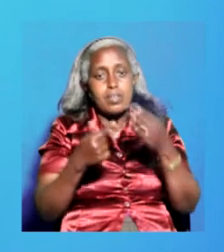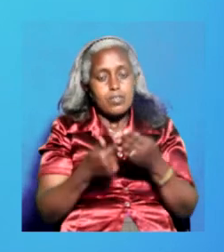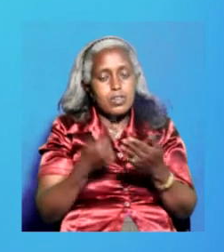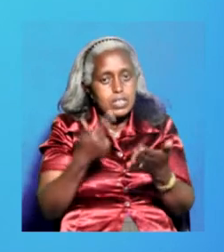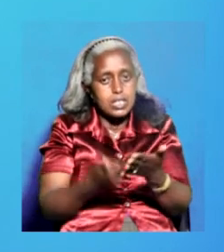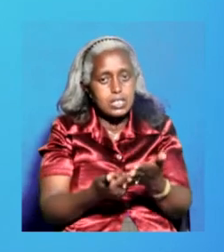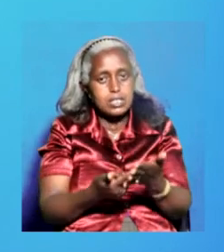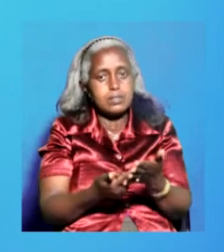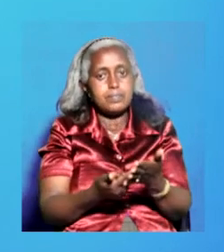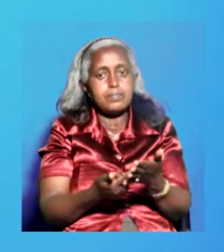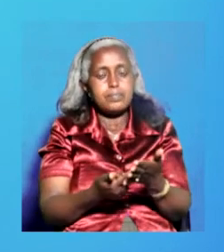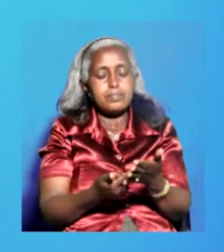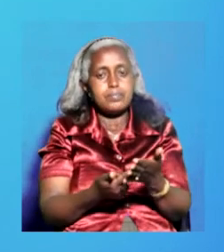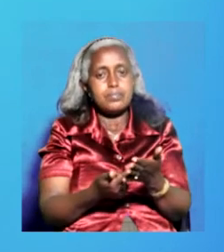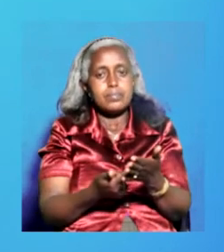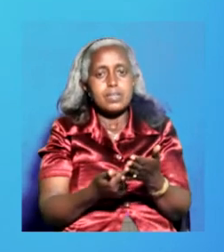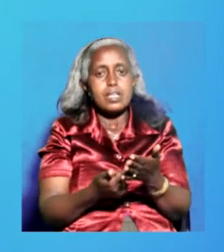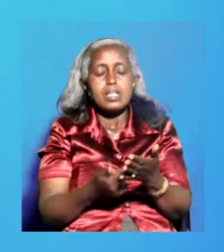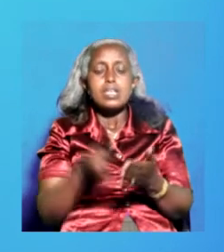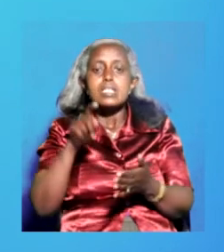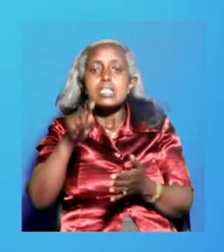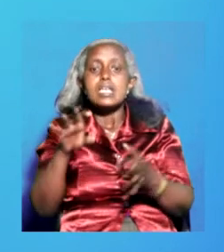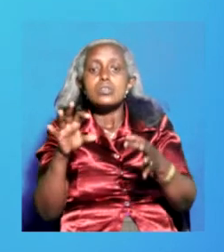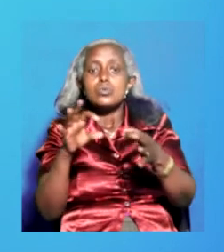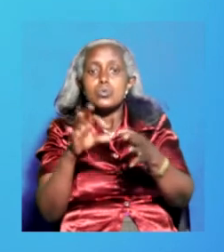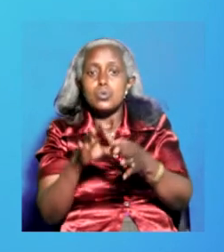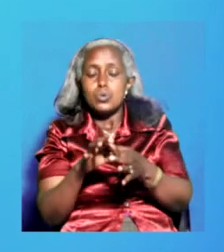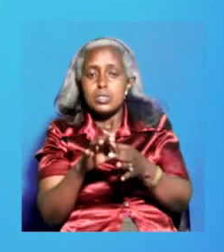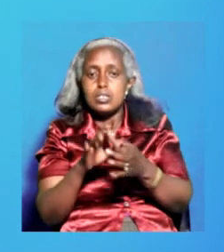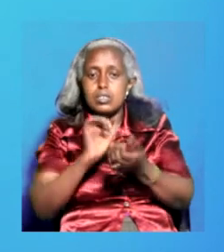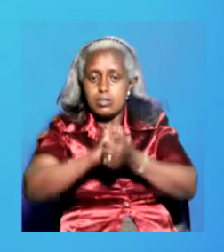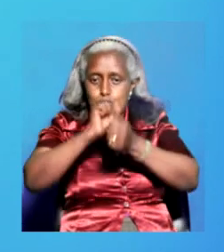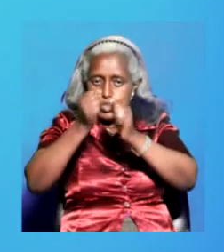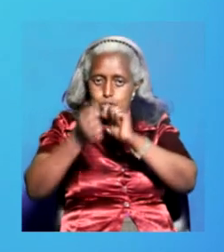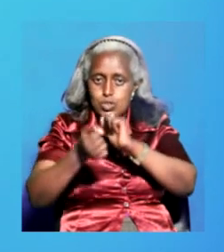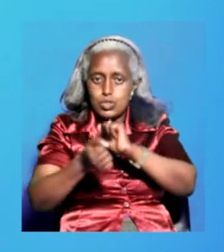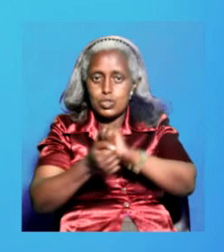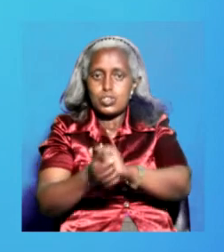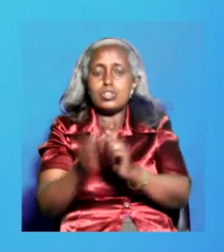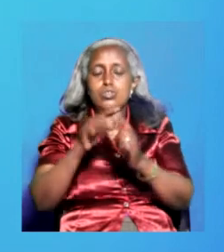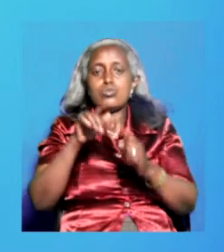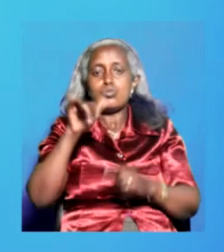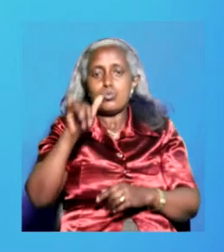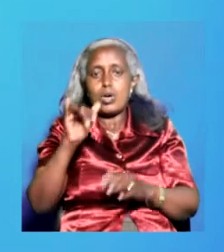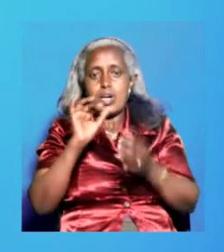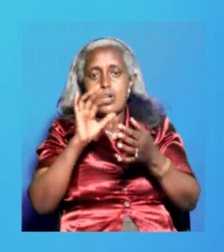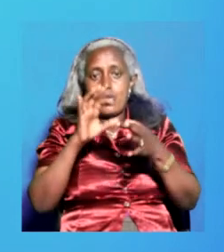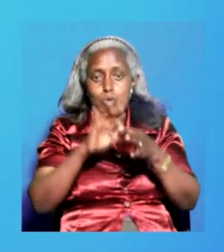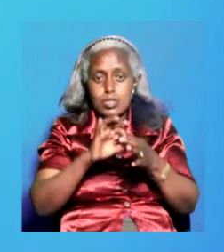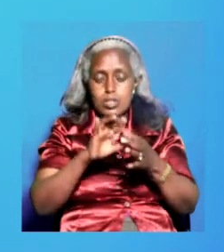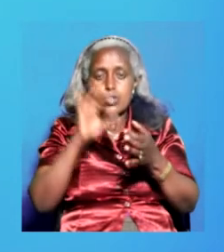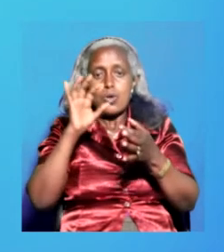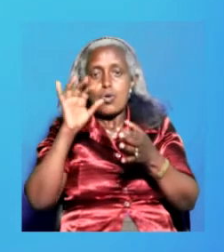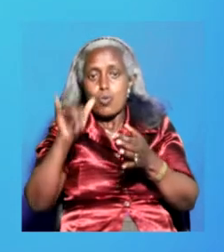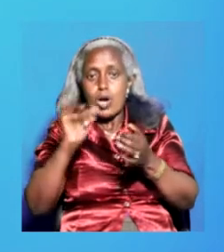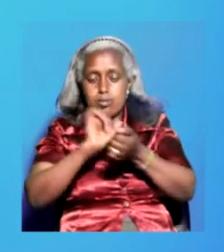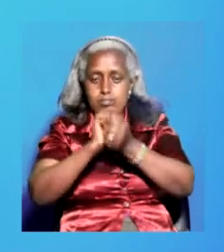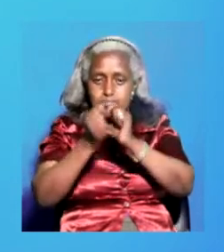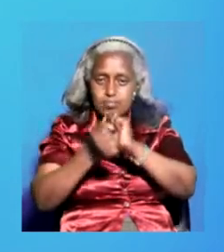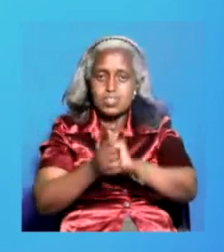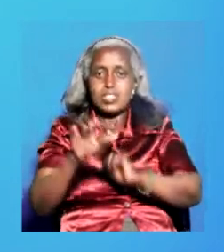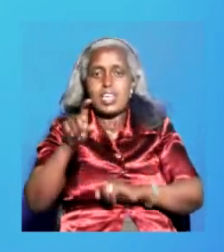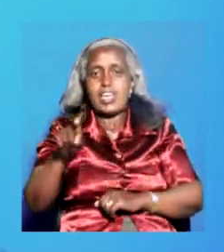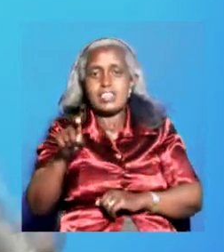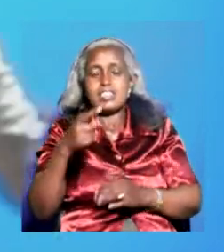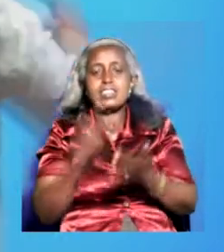here the x coordinate will be changed into y coordinate and the y will be on x. So you can